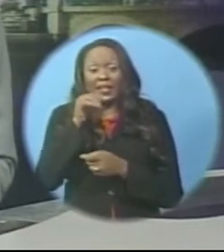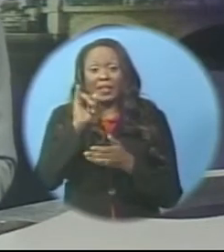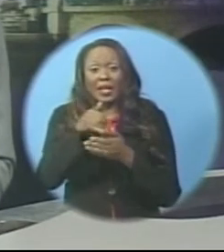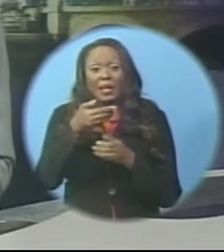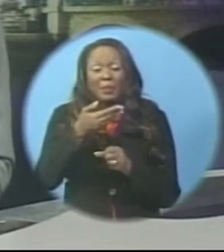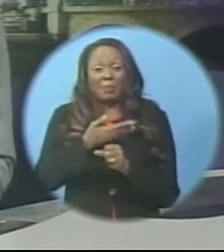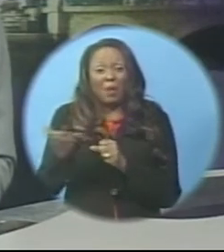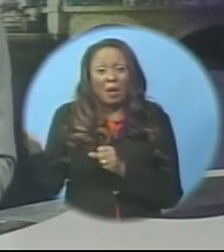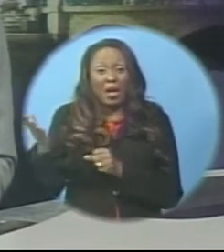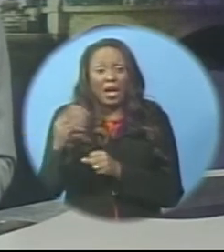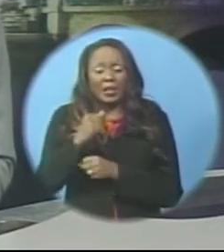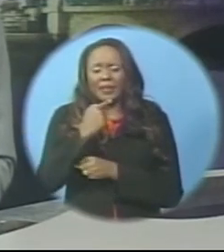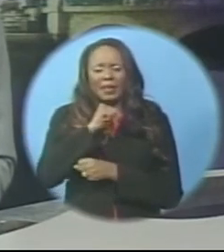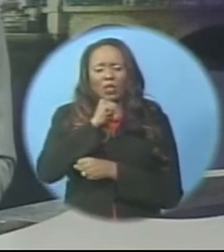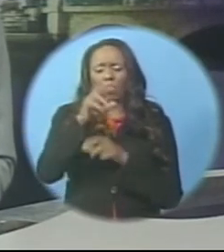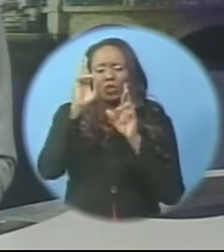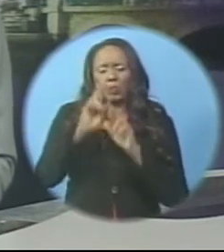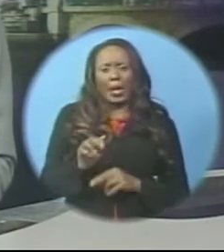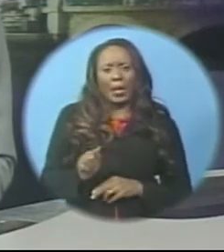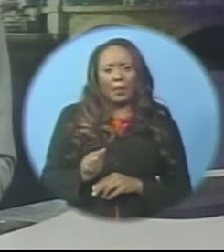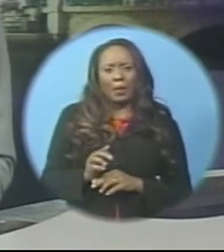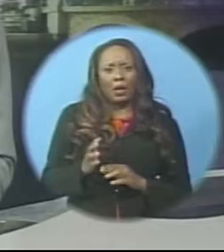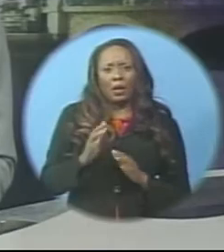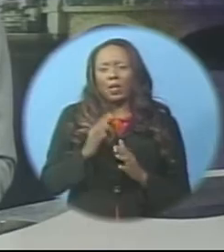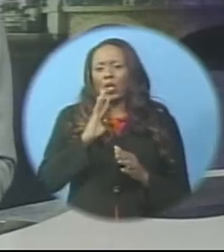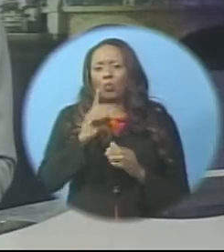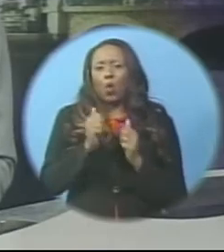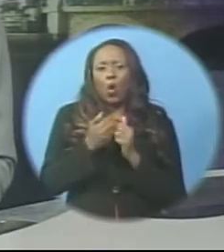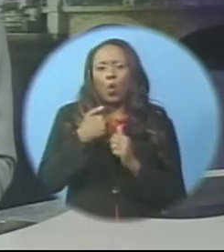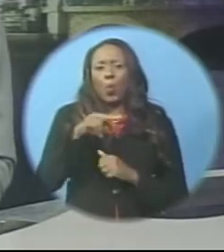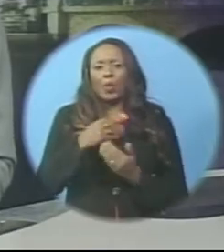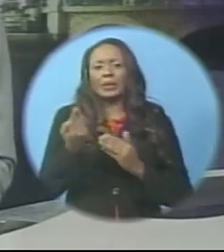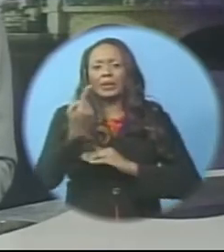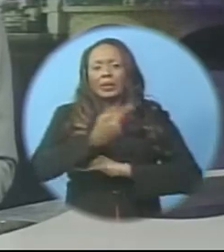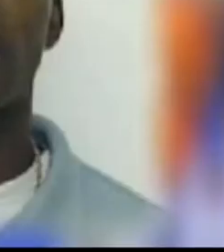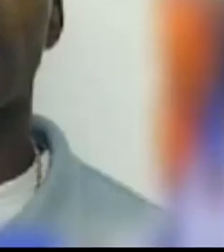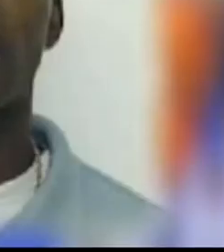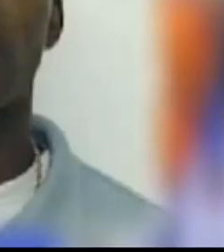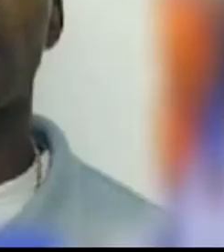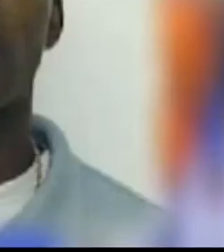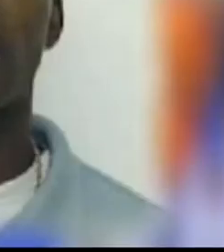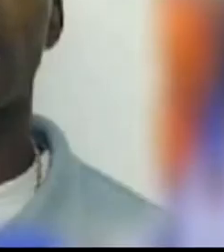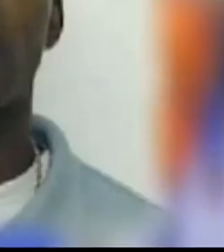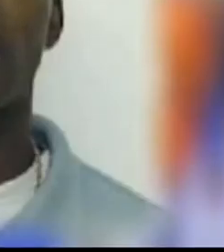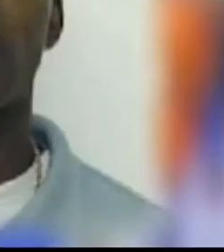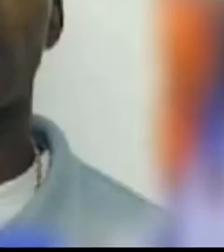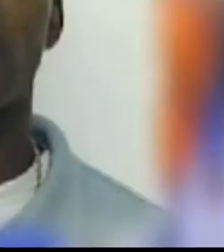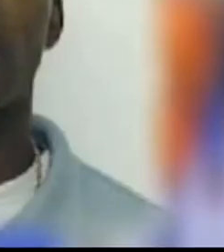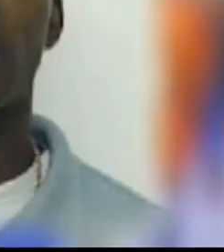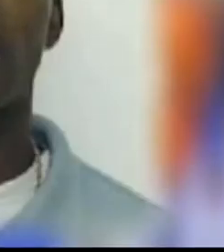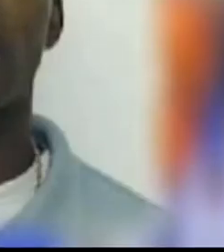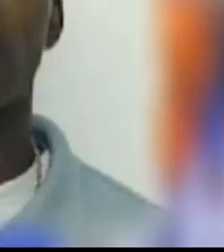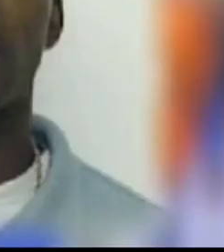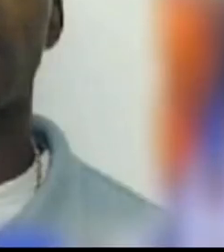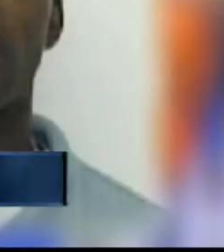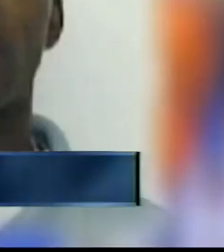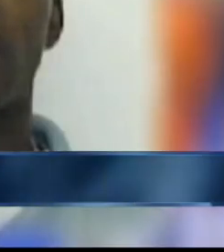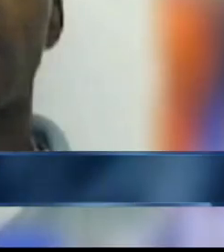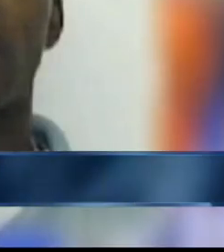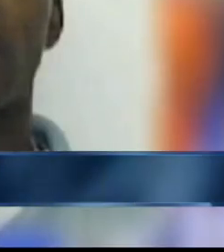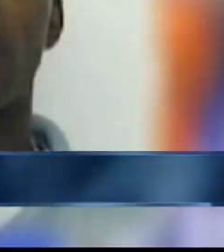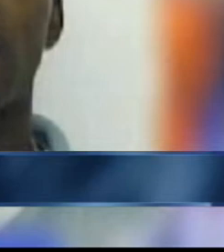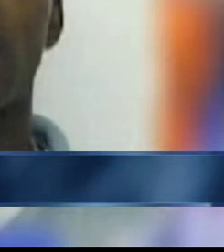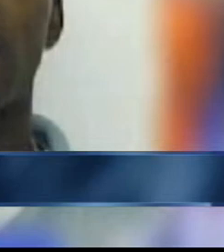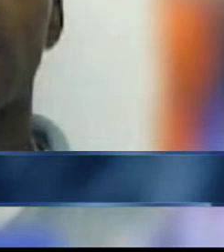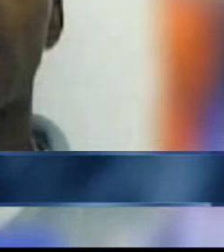in which he found out. He spoke with CBC's Shane Jones this morning. Well, the past 2 weeks, the manager had called me and told me that